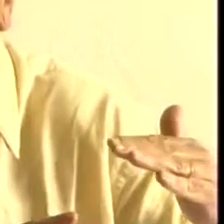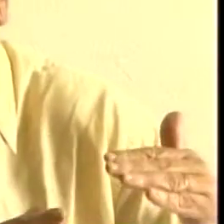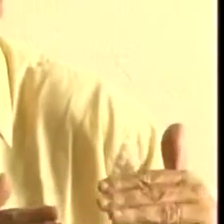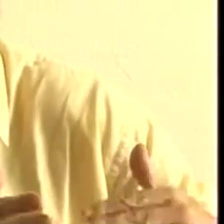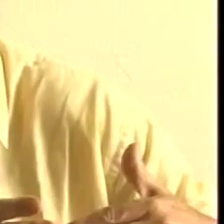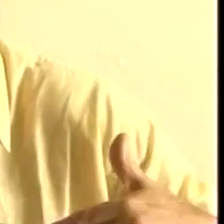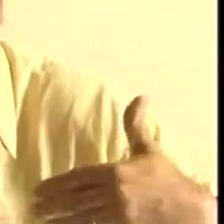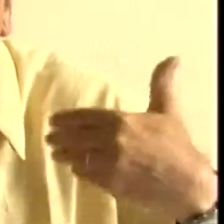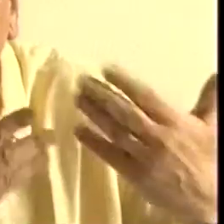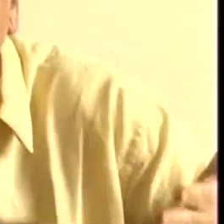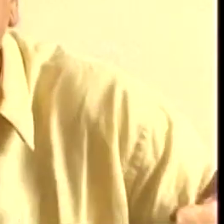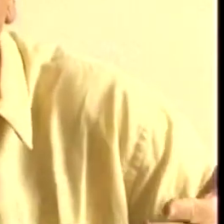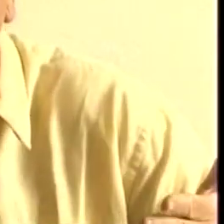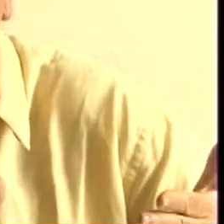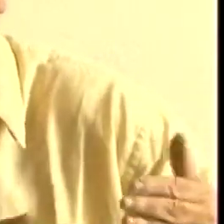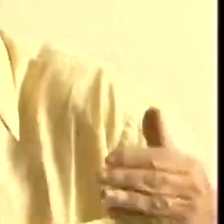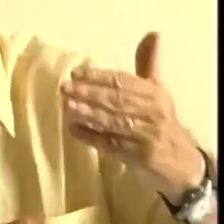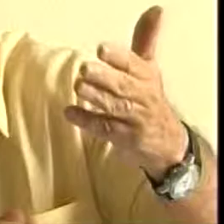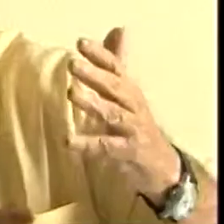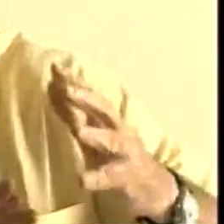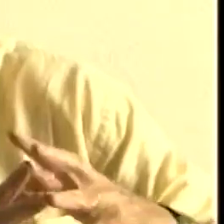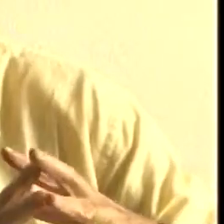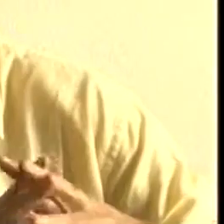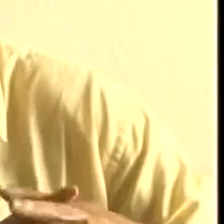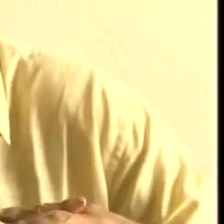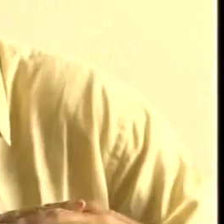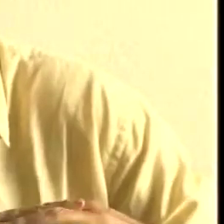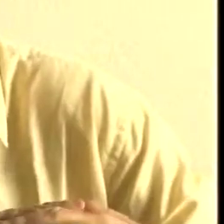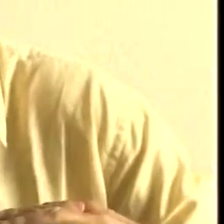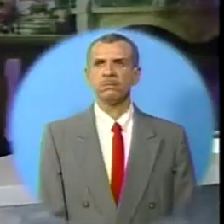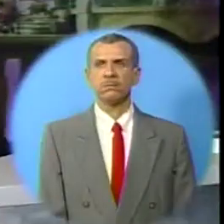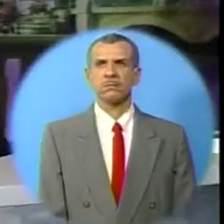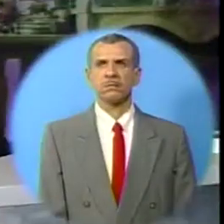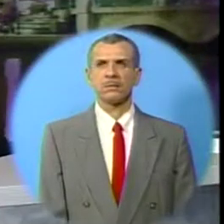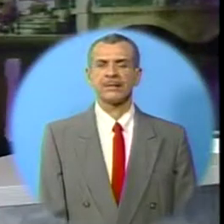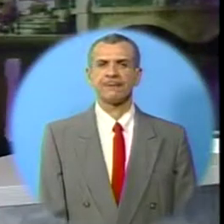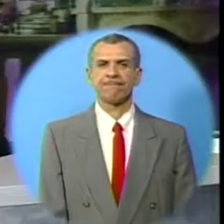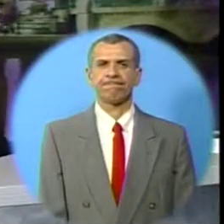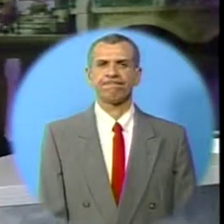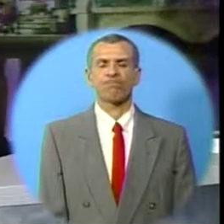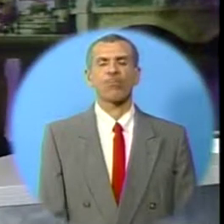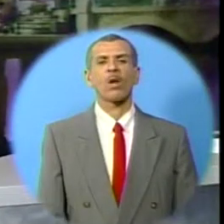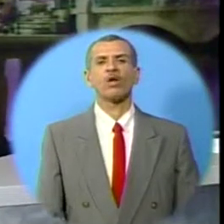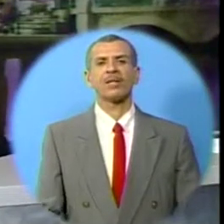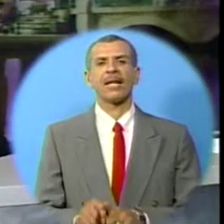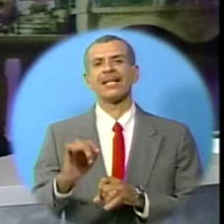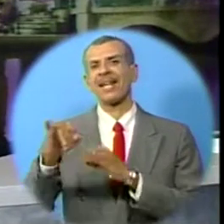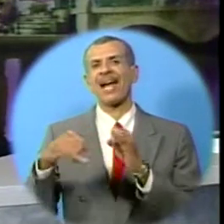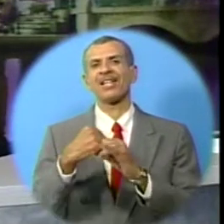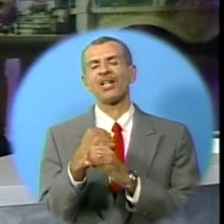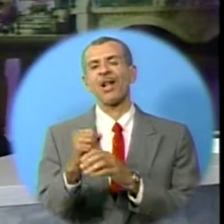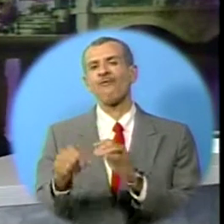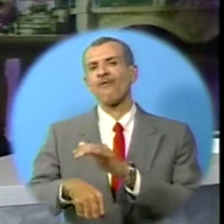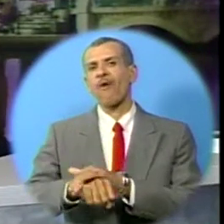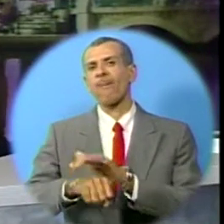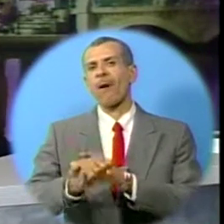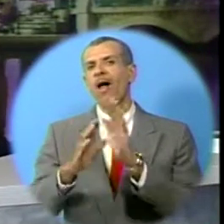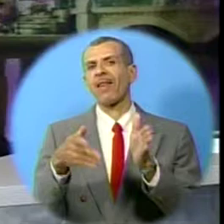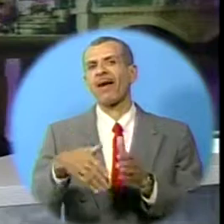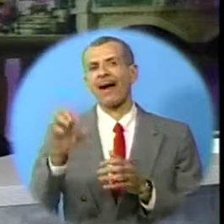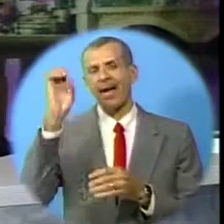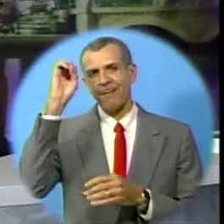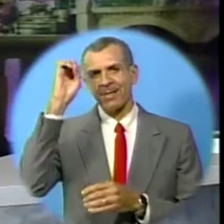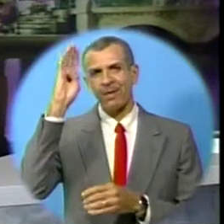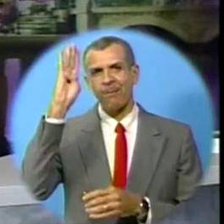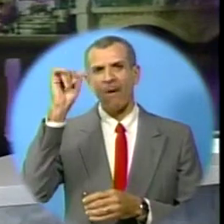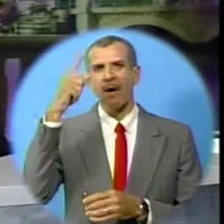top, but if they work hard, we got the semi-final. Meanwhile, international footballer Emerson Boyce will be